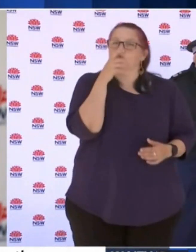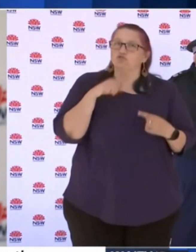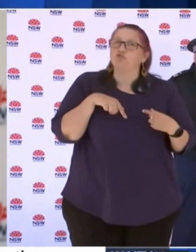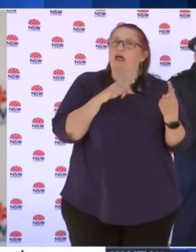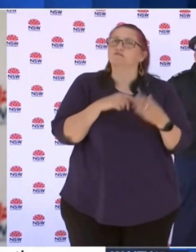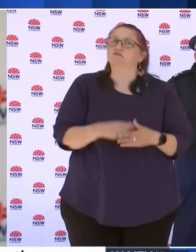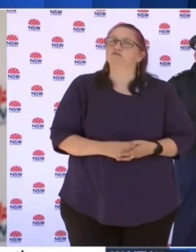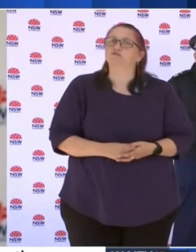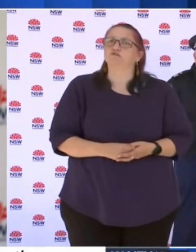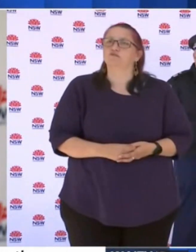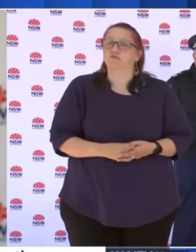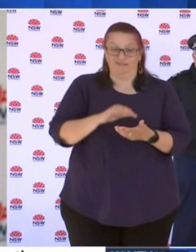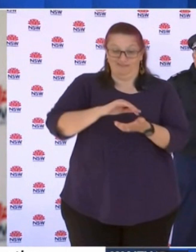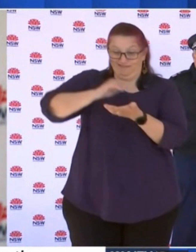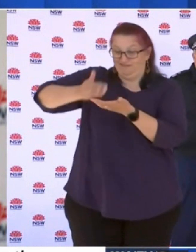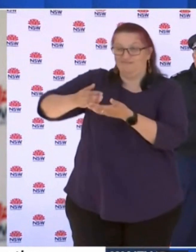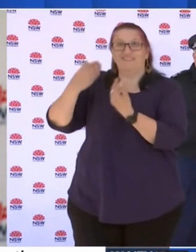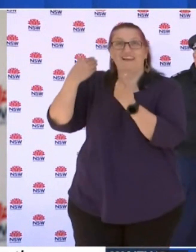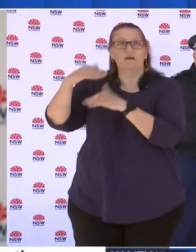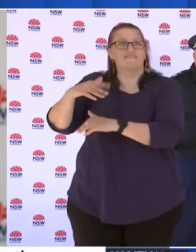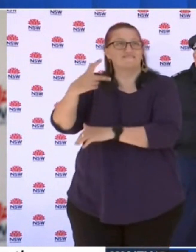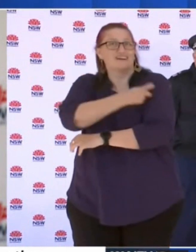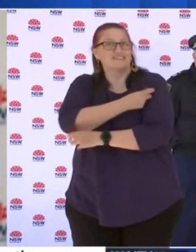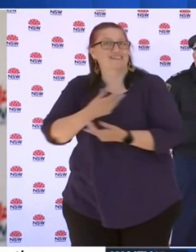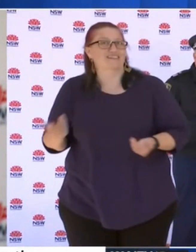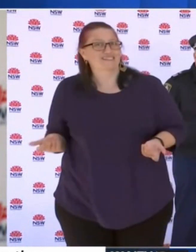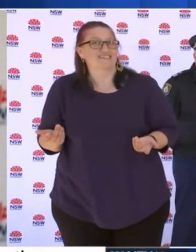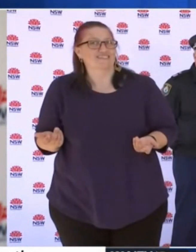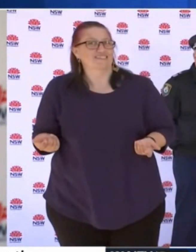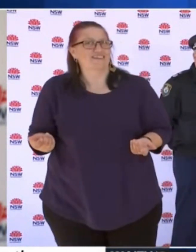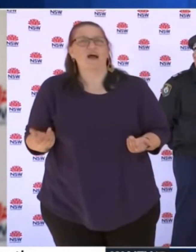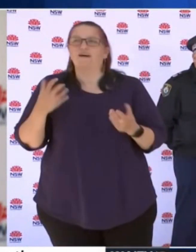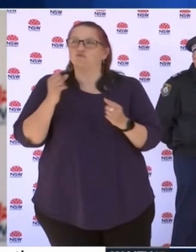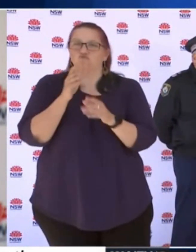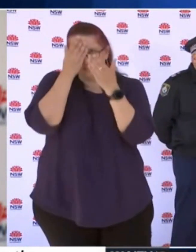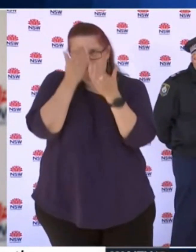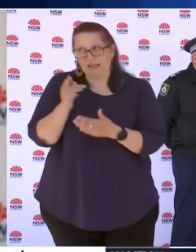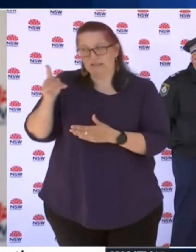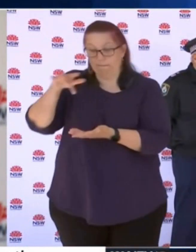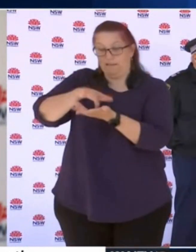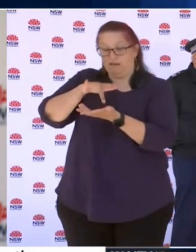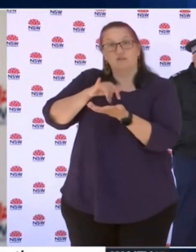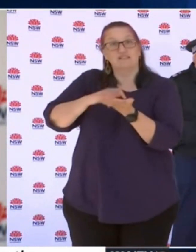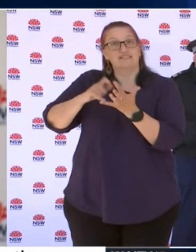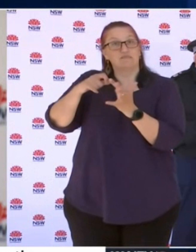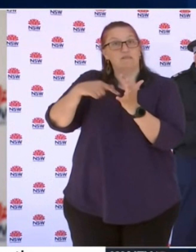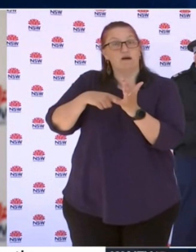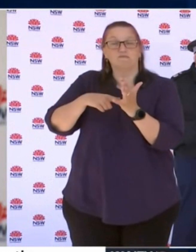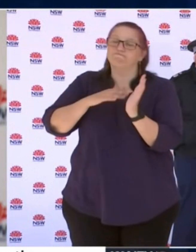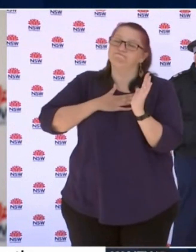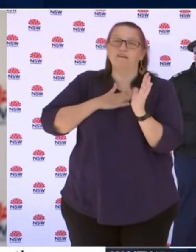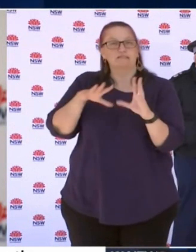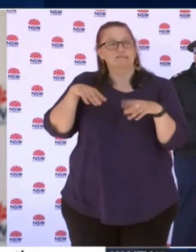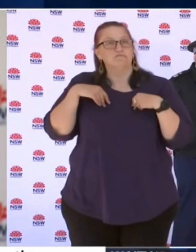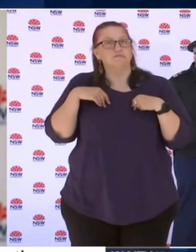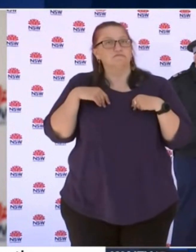we respected the advice we got through the National Cabinet process about that mid-September date. And that's what all the states are